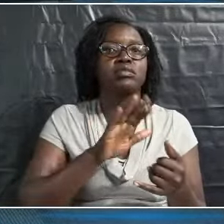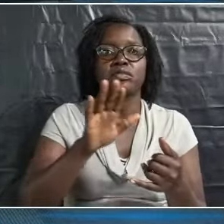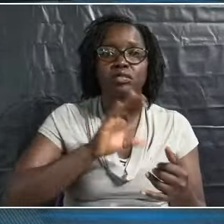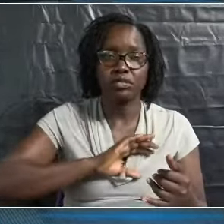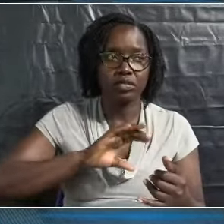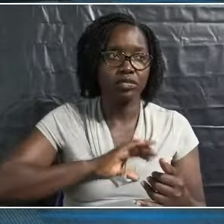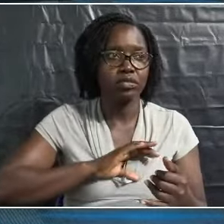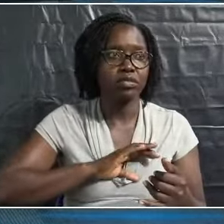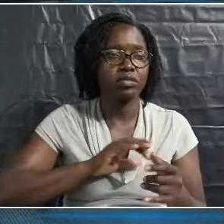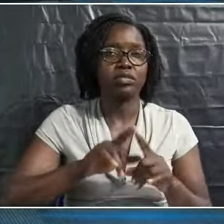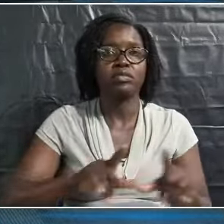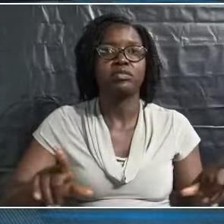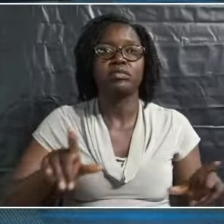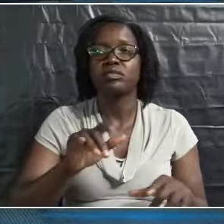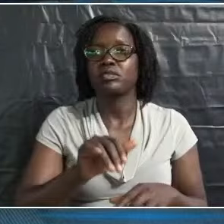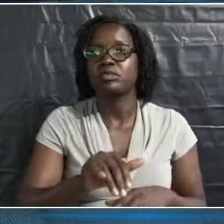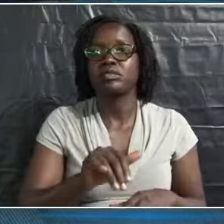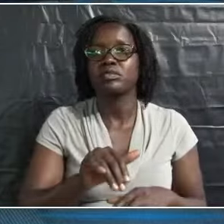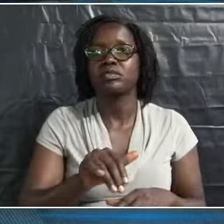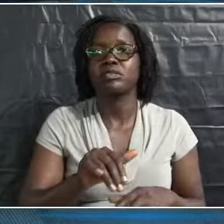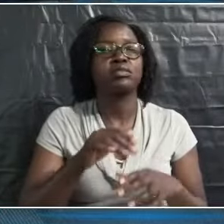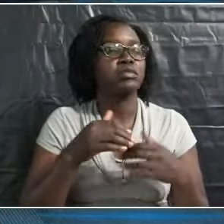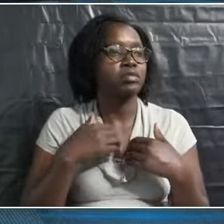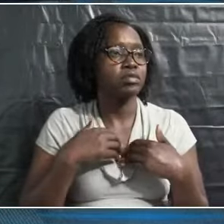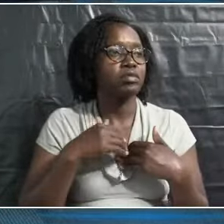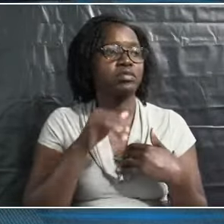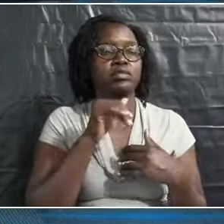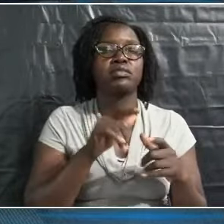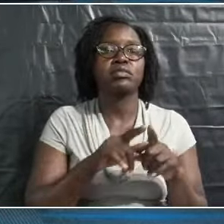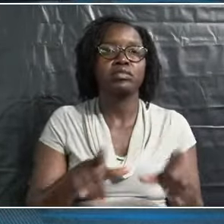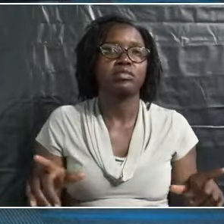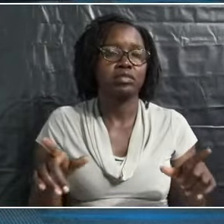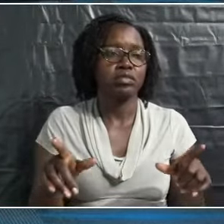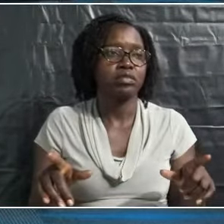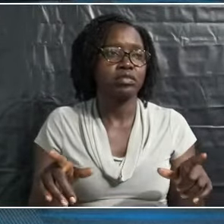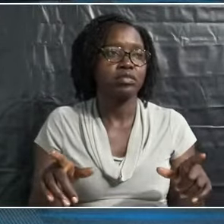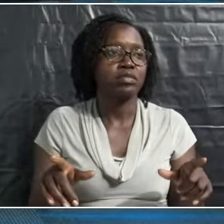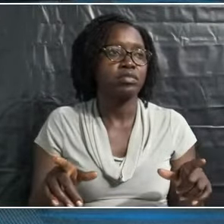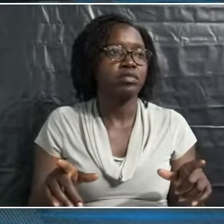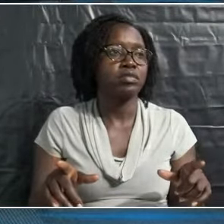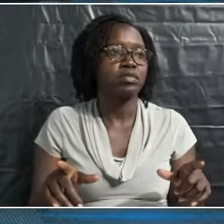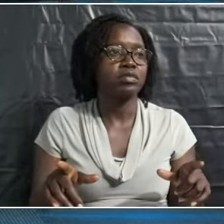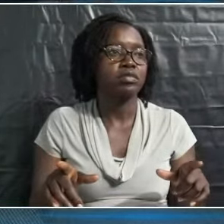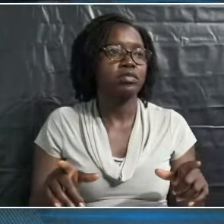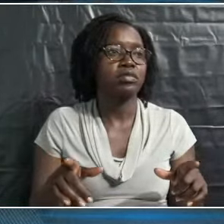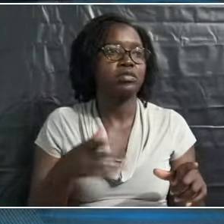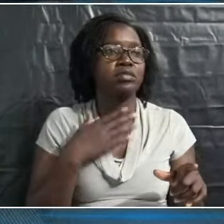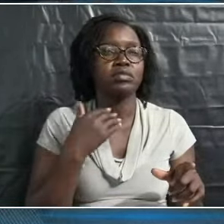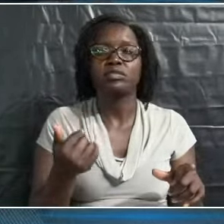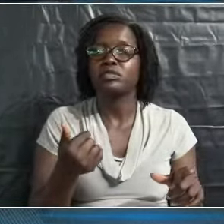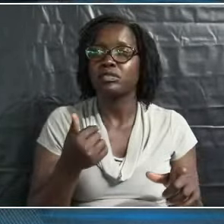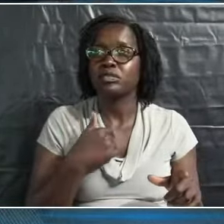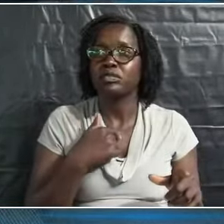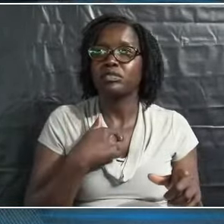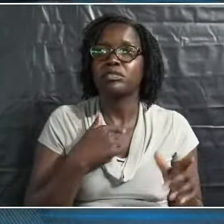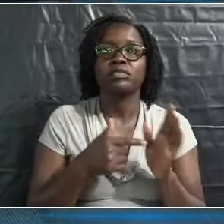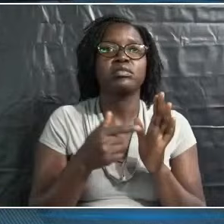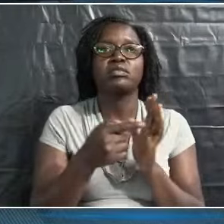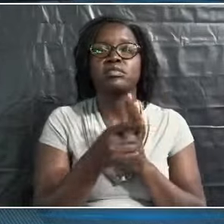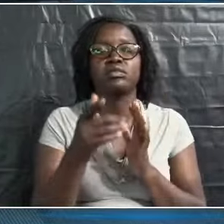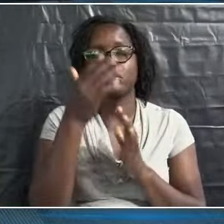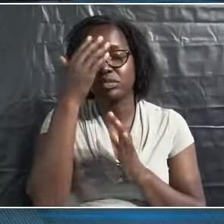own. The land that you acquired is not your land. Ah, do you want me to indicate to you